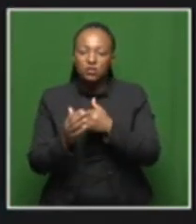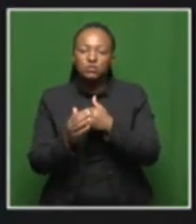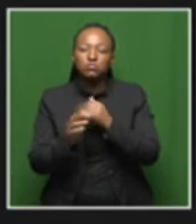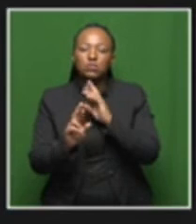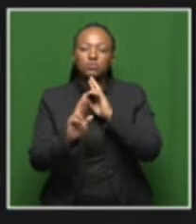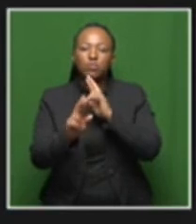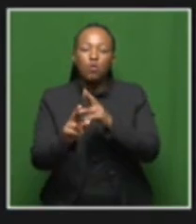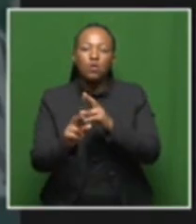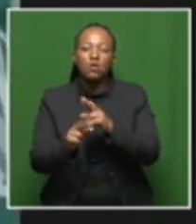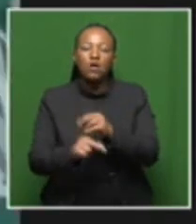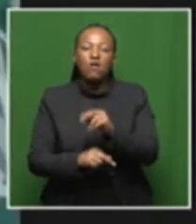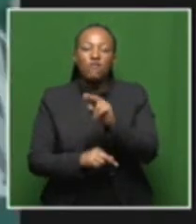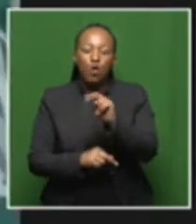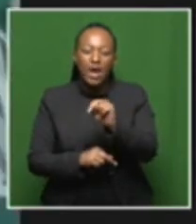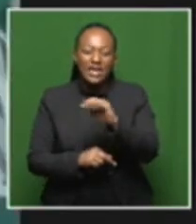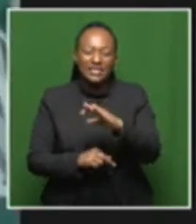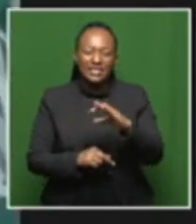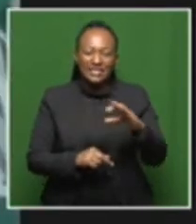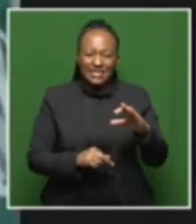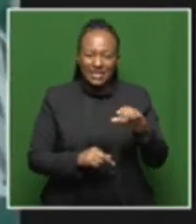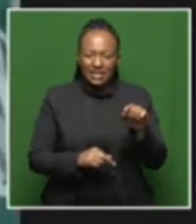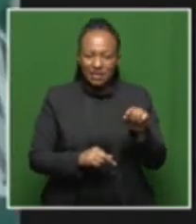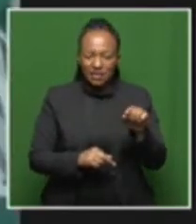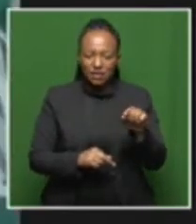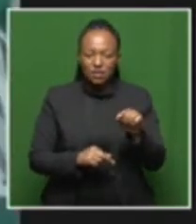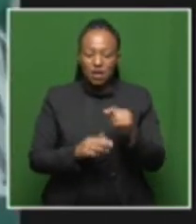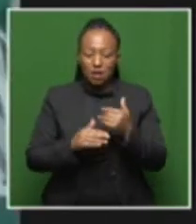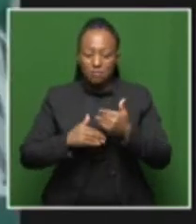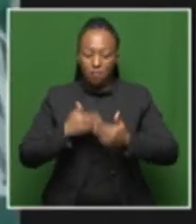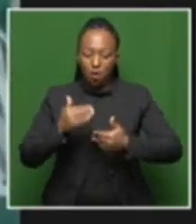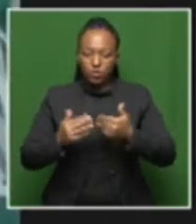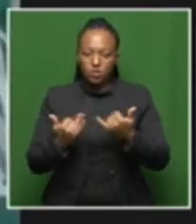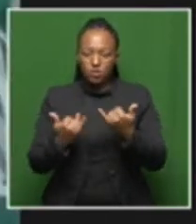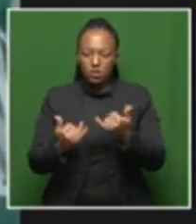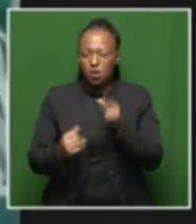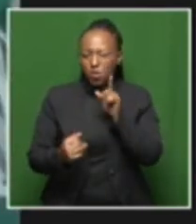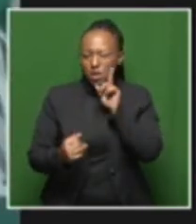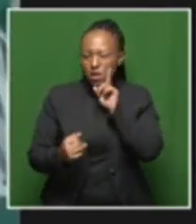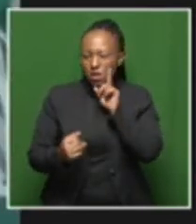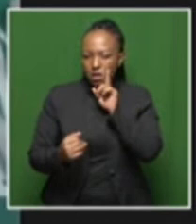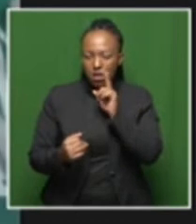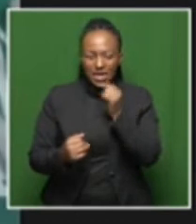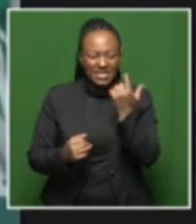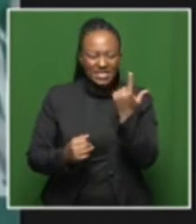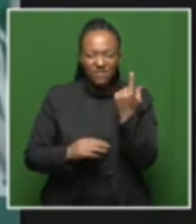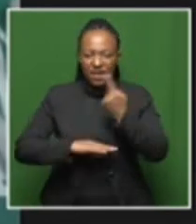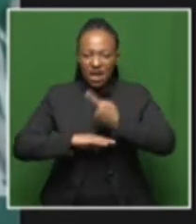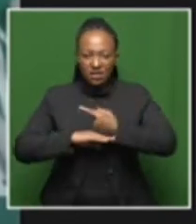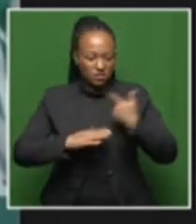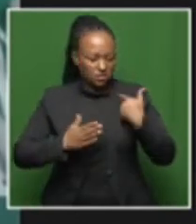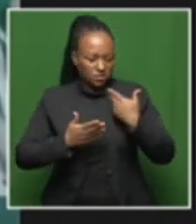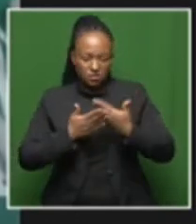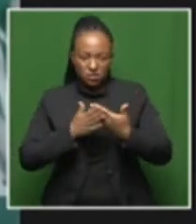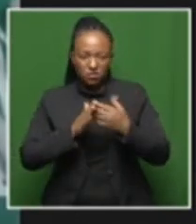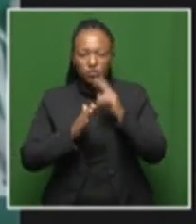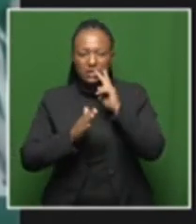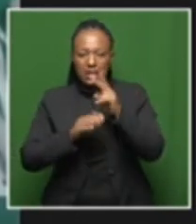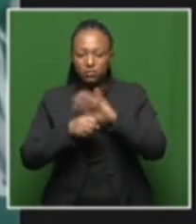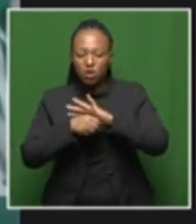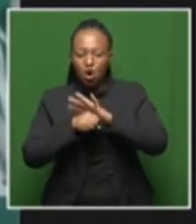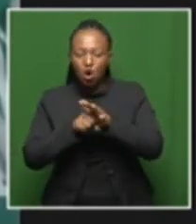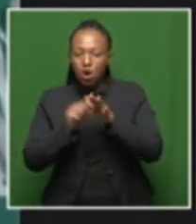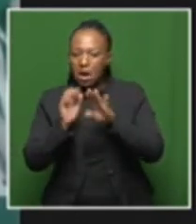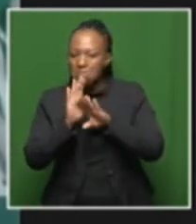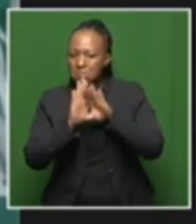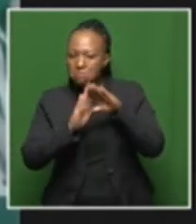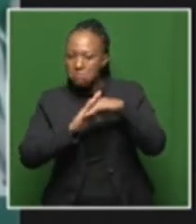to NCCC. The process is that we look at the trend for 7 days, and then out of